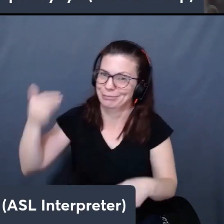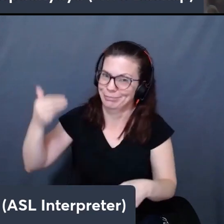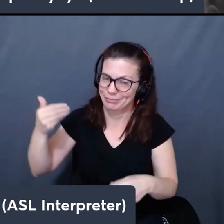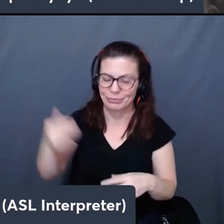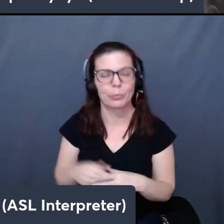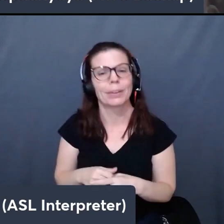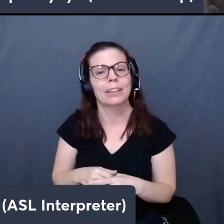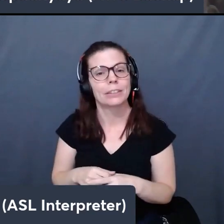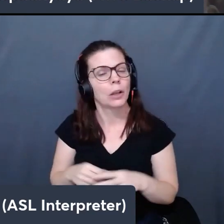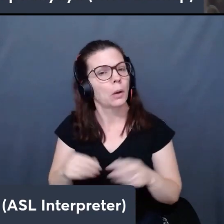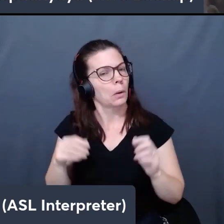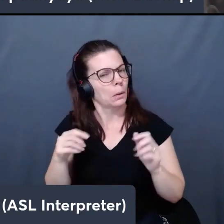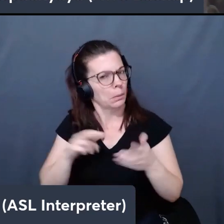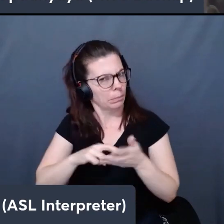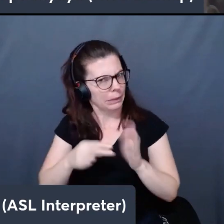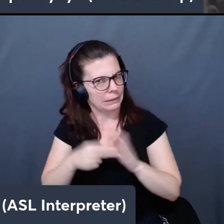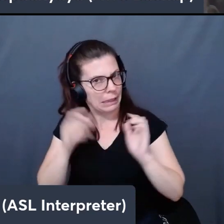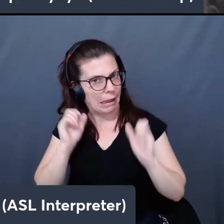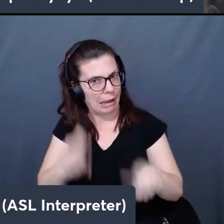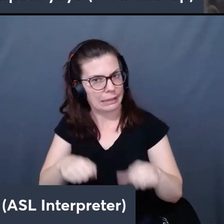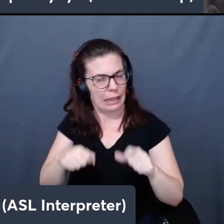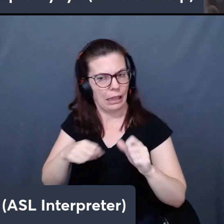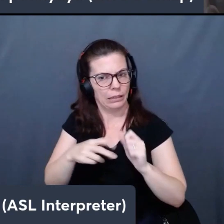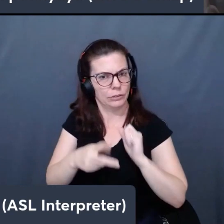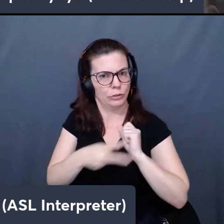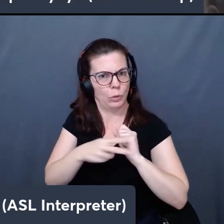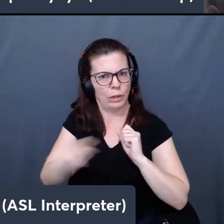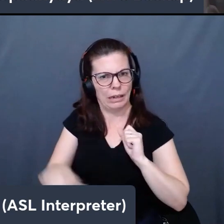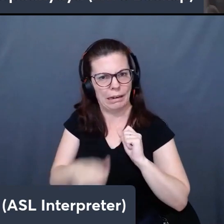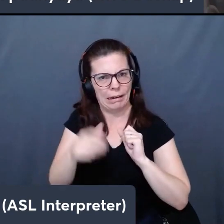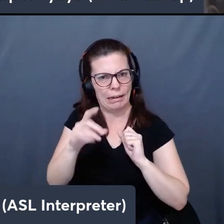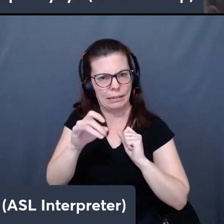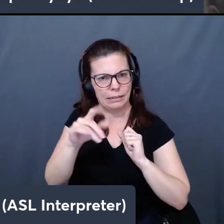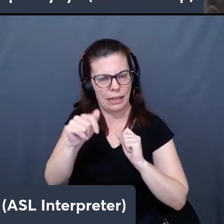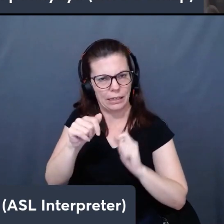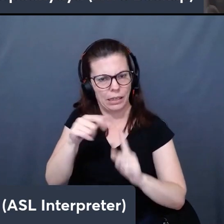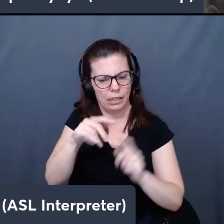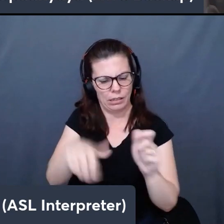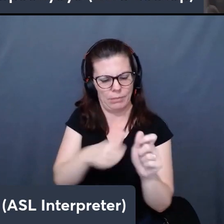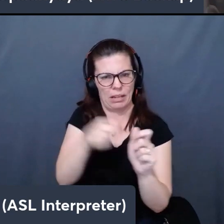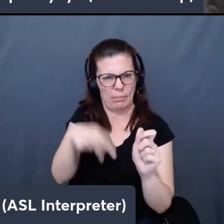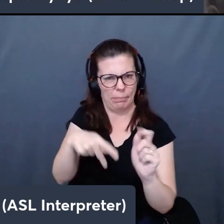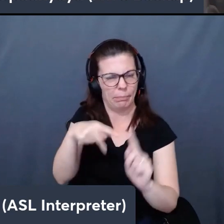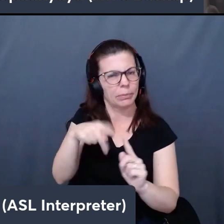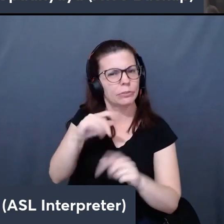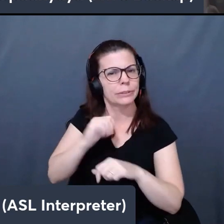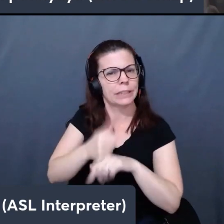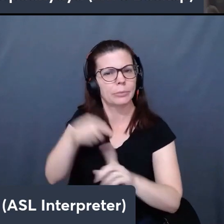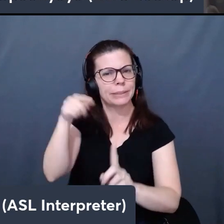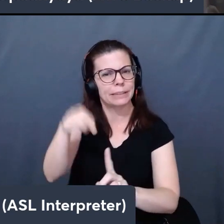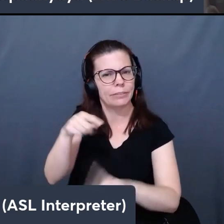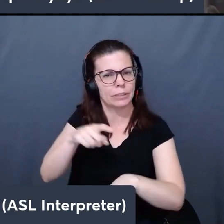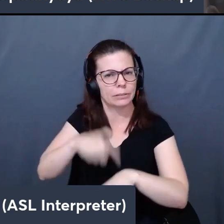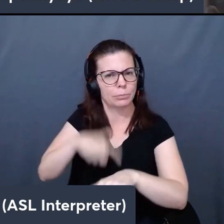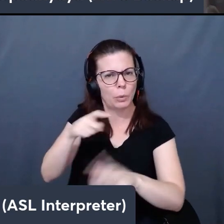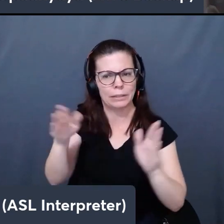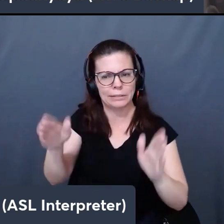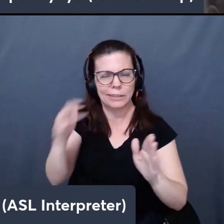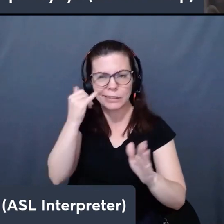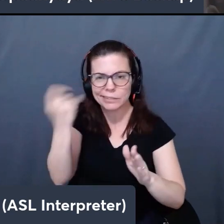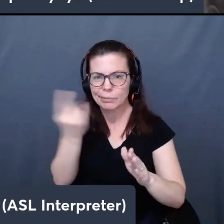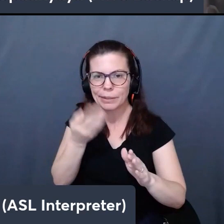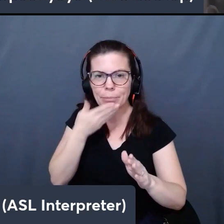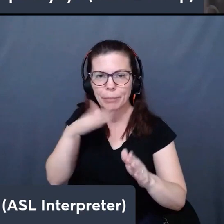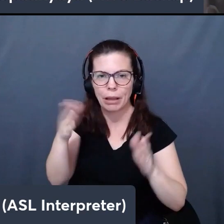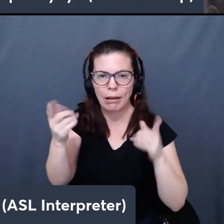I can essentially back up any data set from a specific point in the event something bad happens to